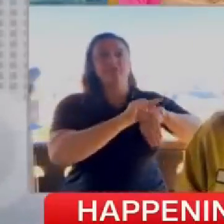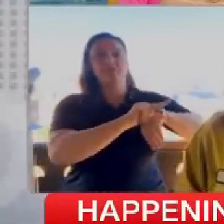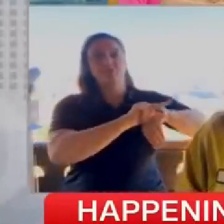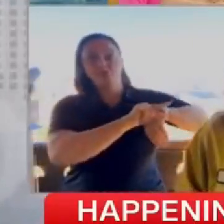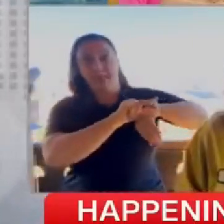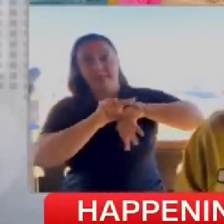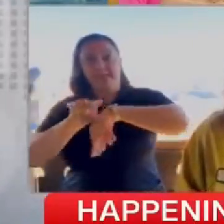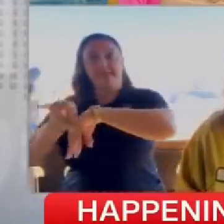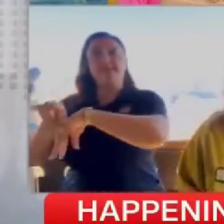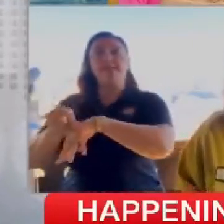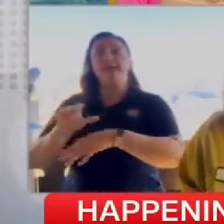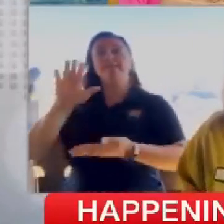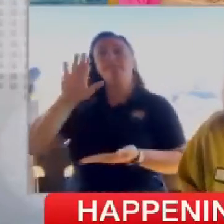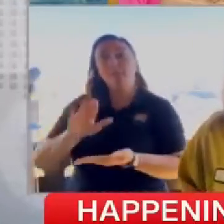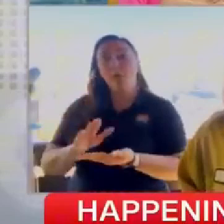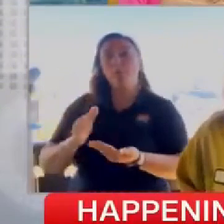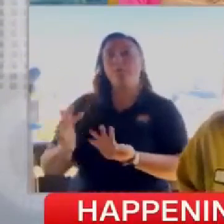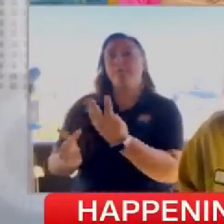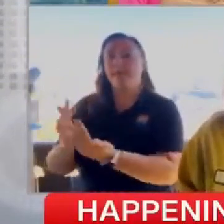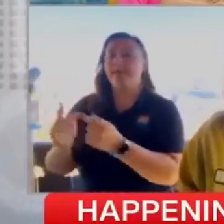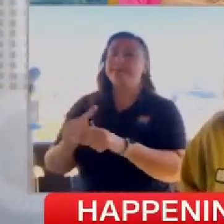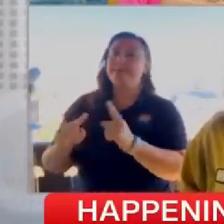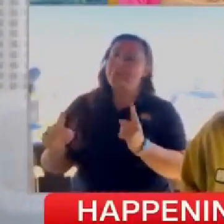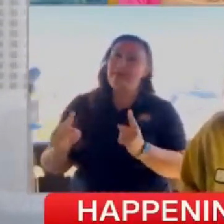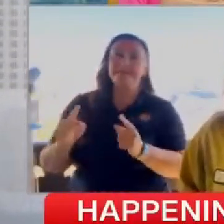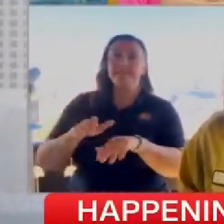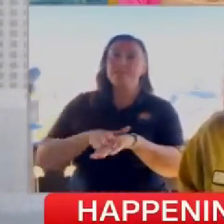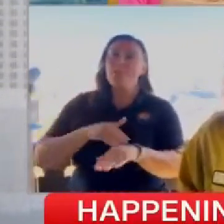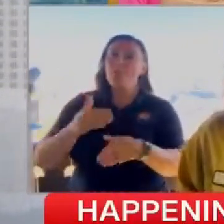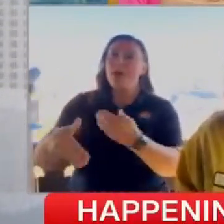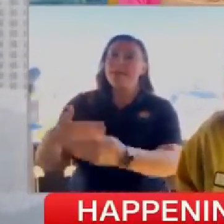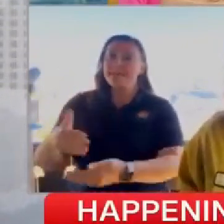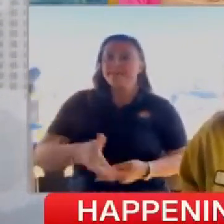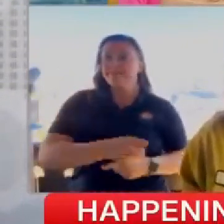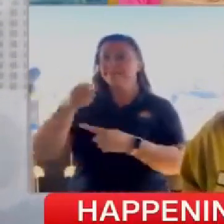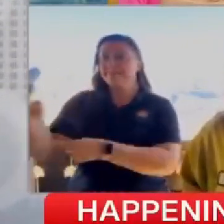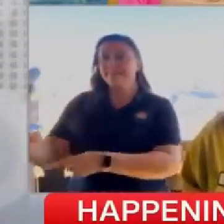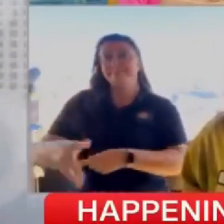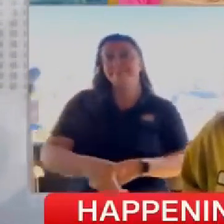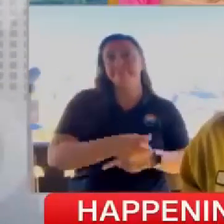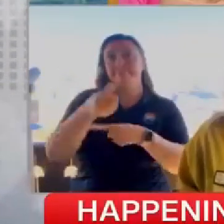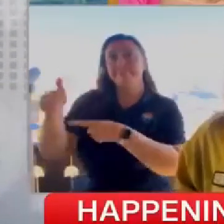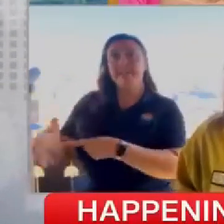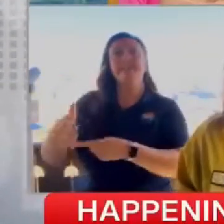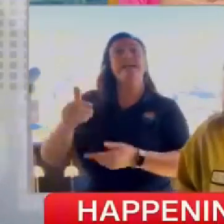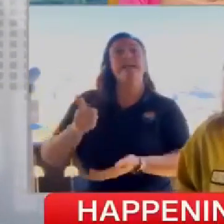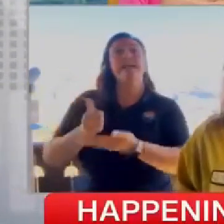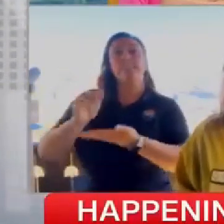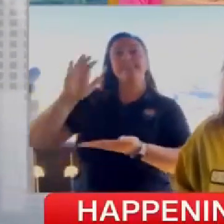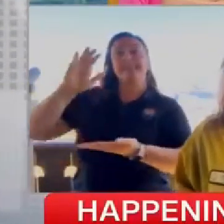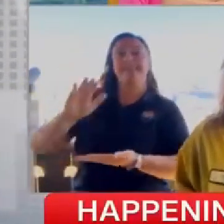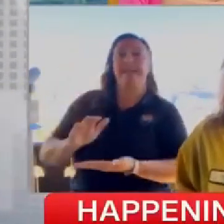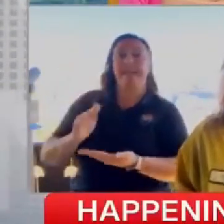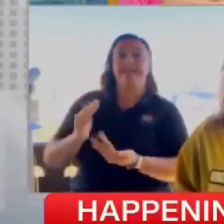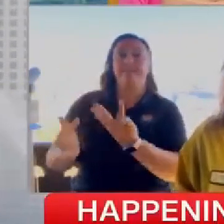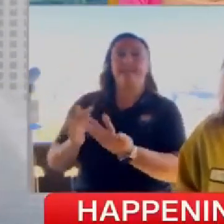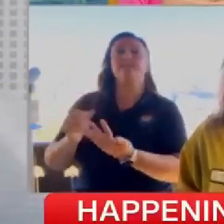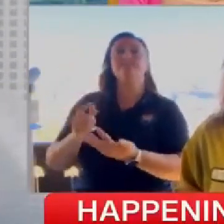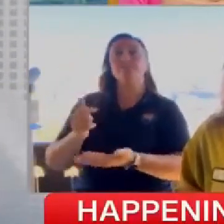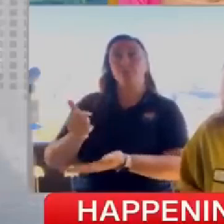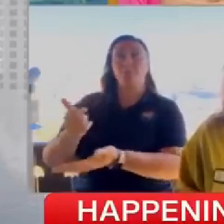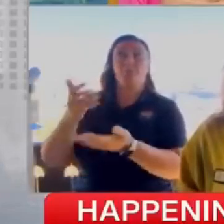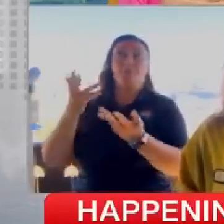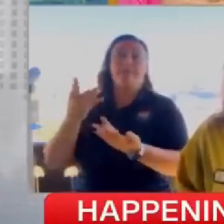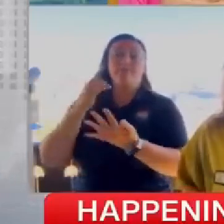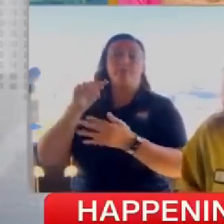in that area. But it's a slow process, and what it does is it helps contain that blaze until we can get the weather to come in and do some